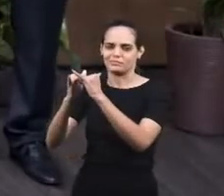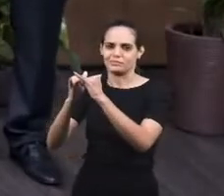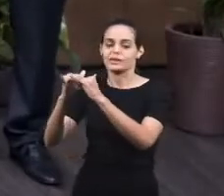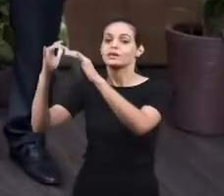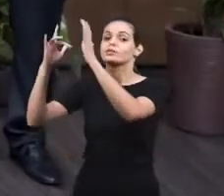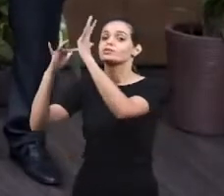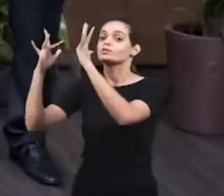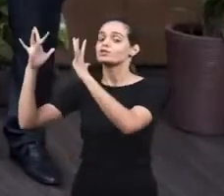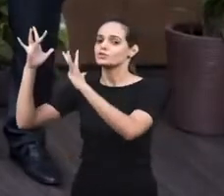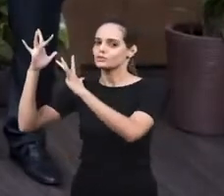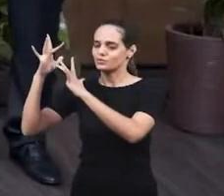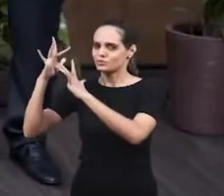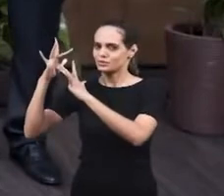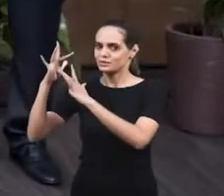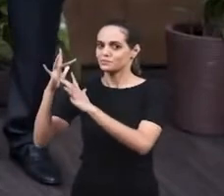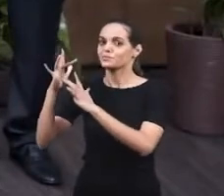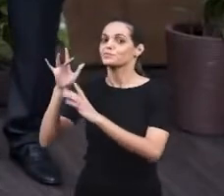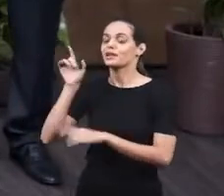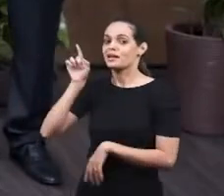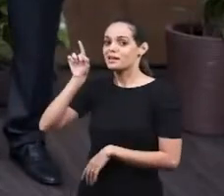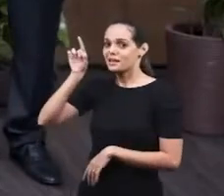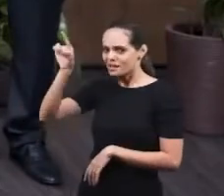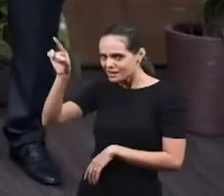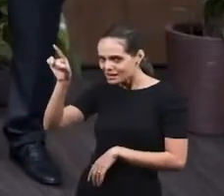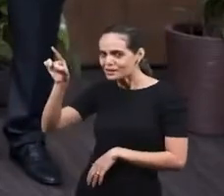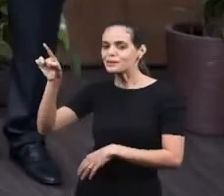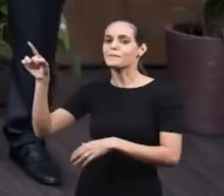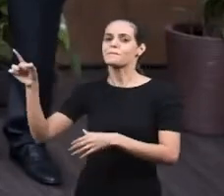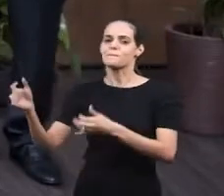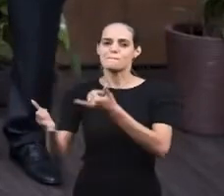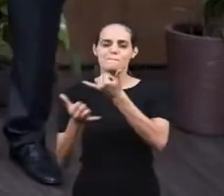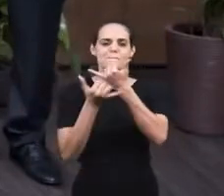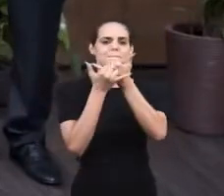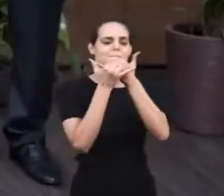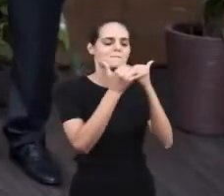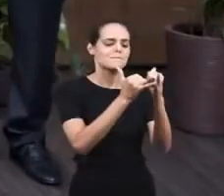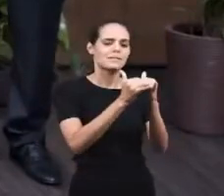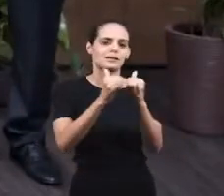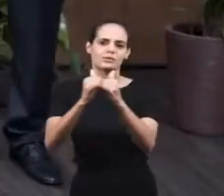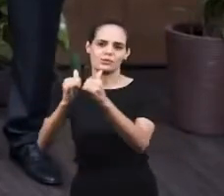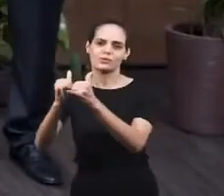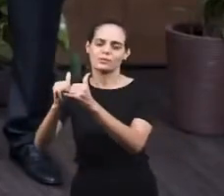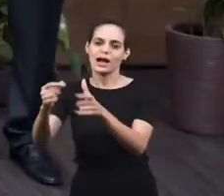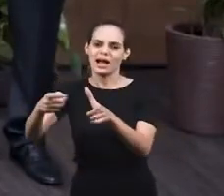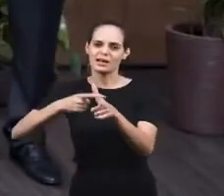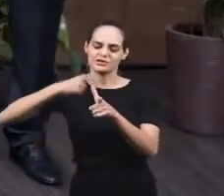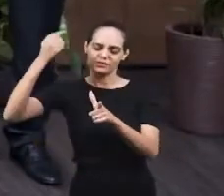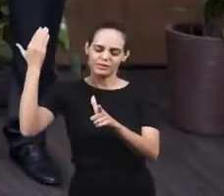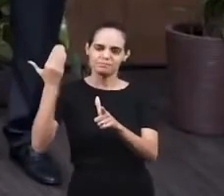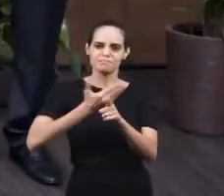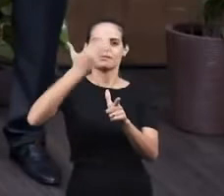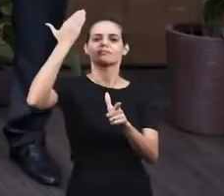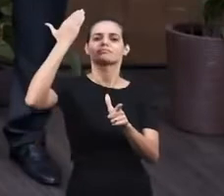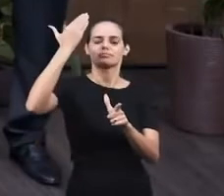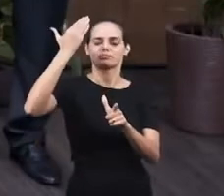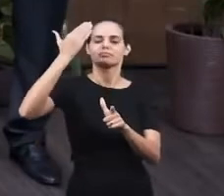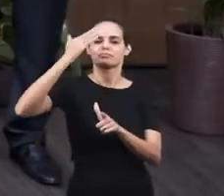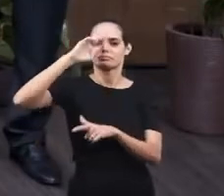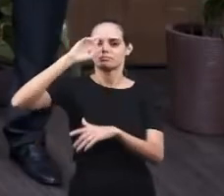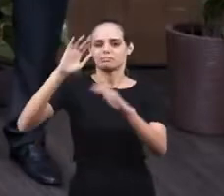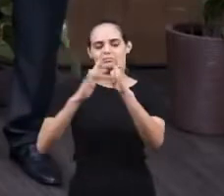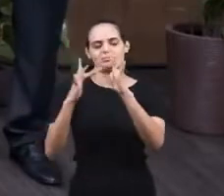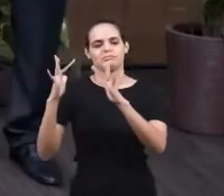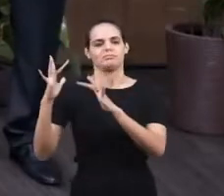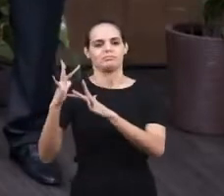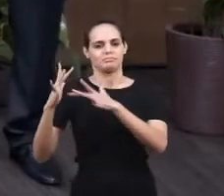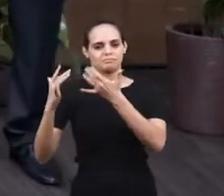Jesus is the master, the king, the passionate creditor, the one who forgives